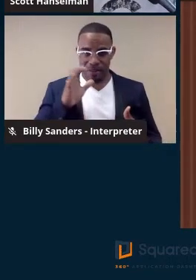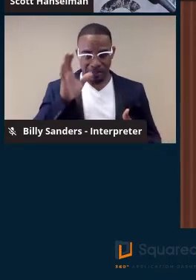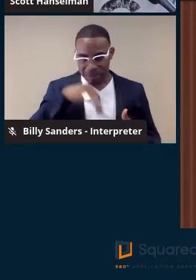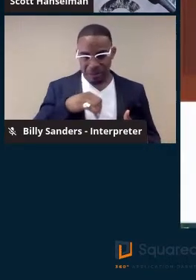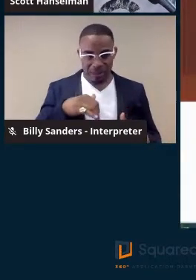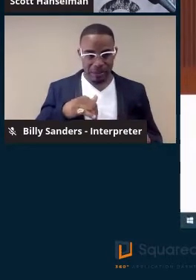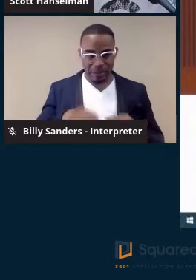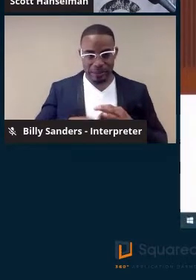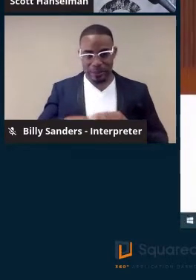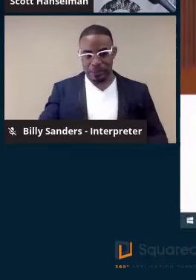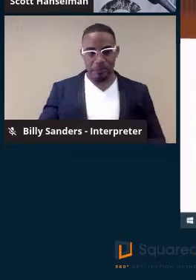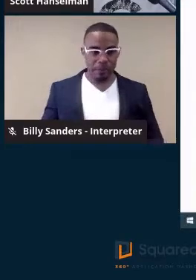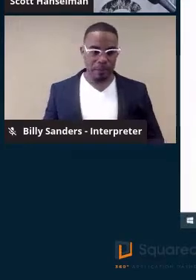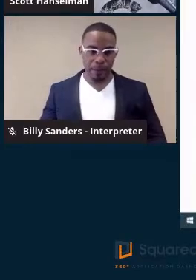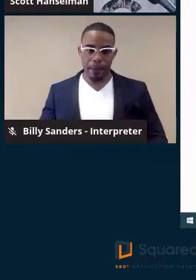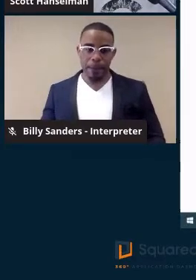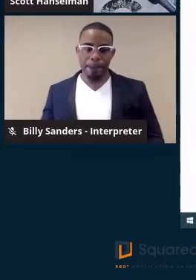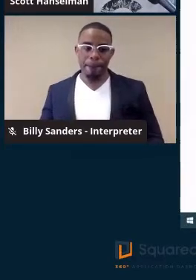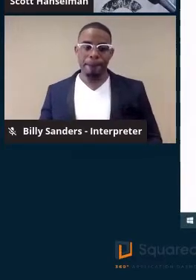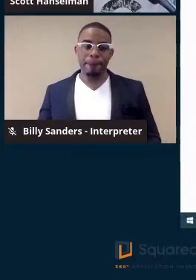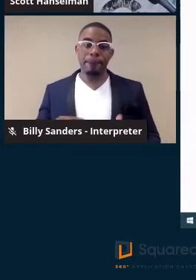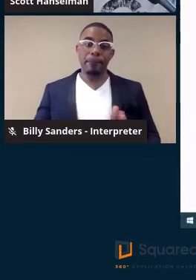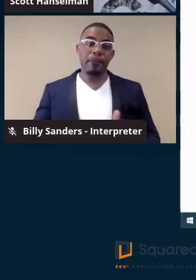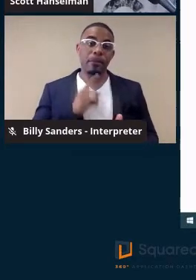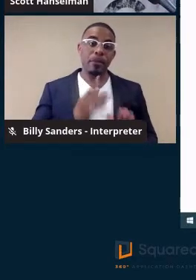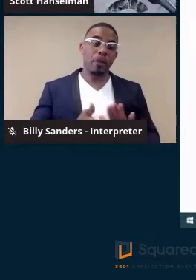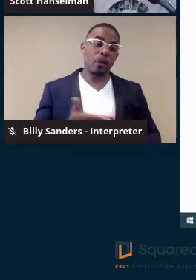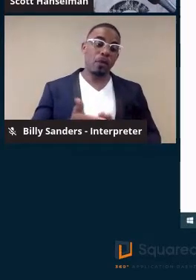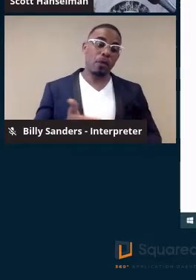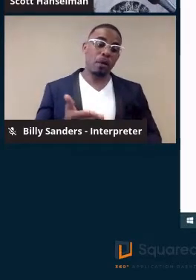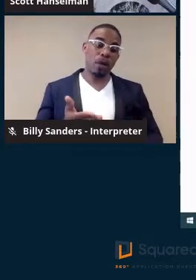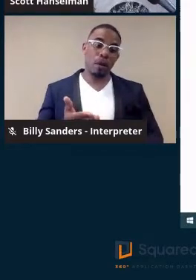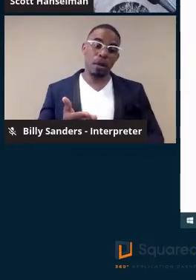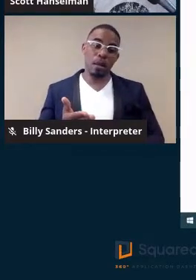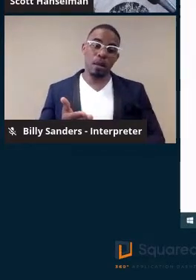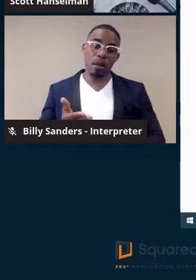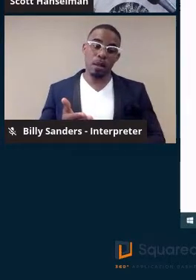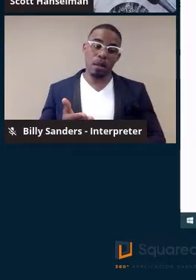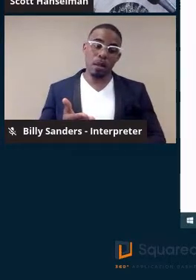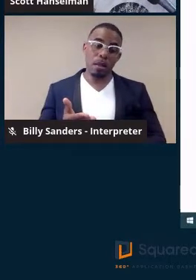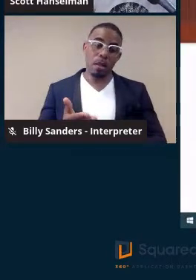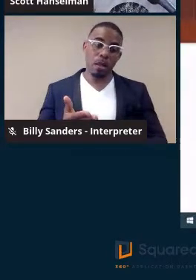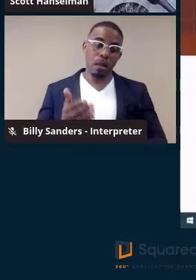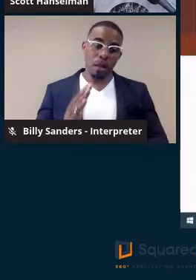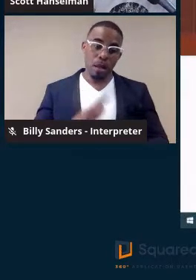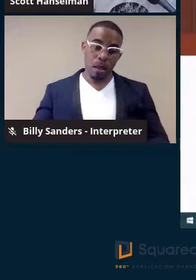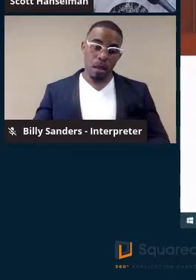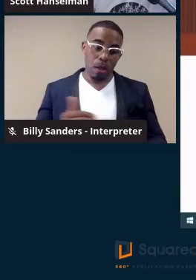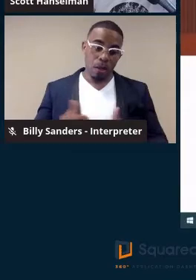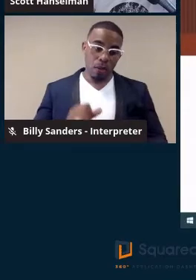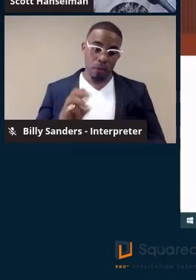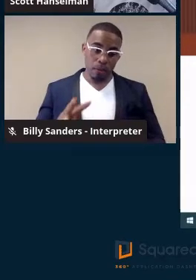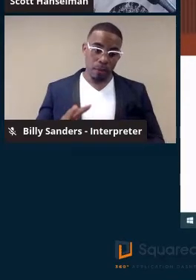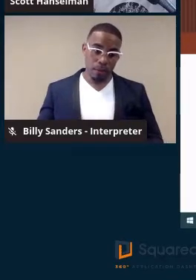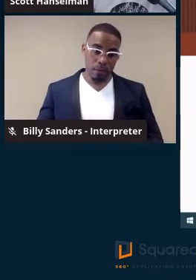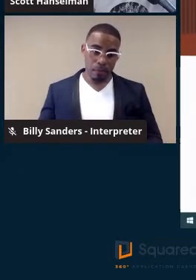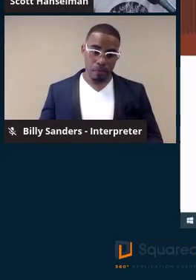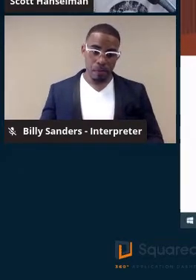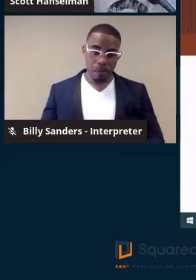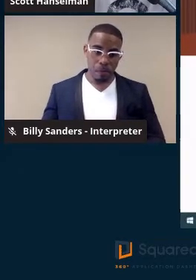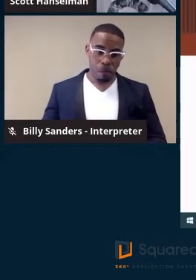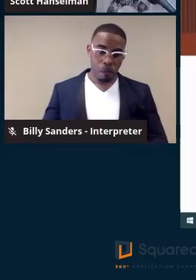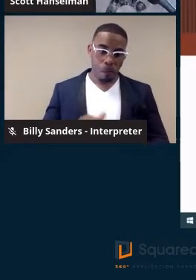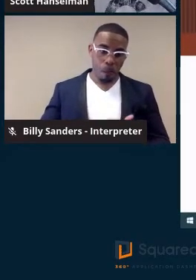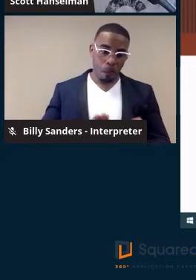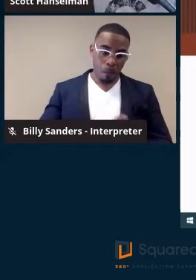there. This here is running on the new software. So that allows me a nice,